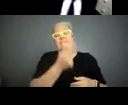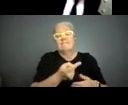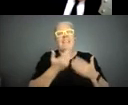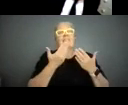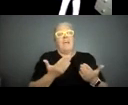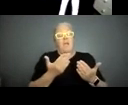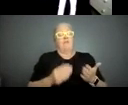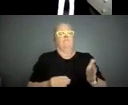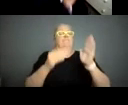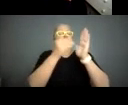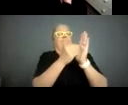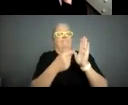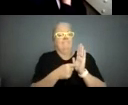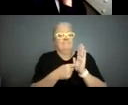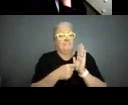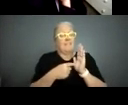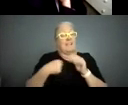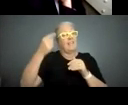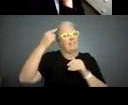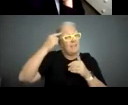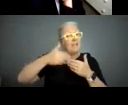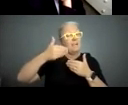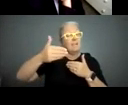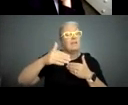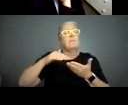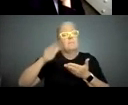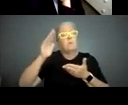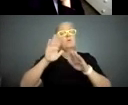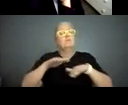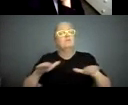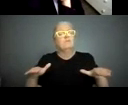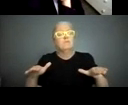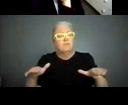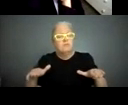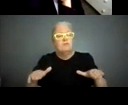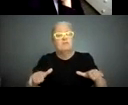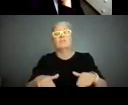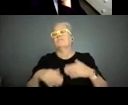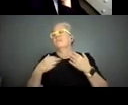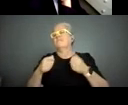forthcoming years, we will have more number of children getting therapies